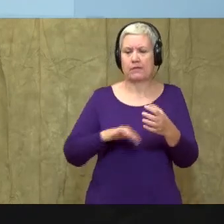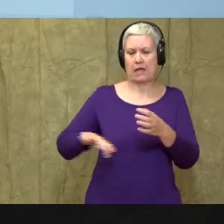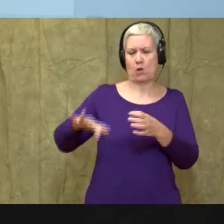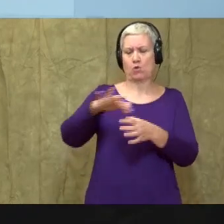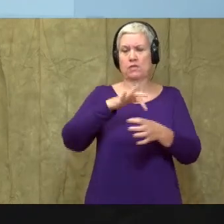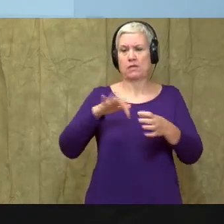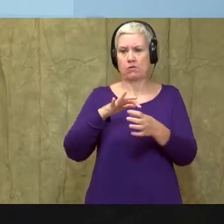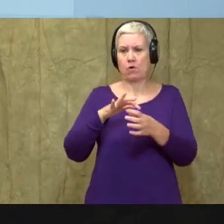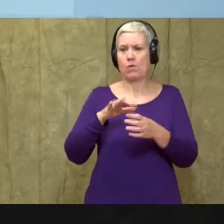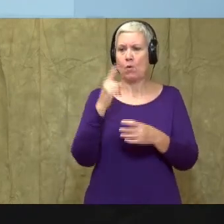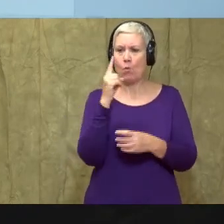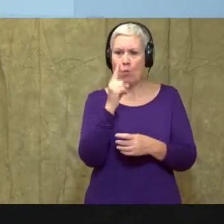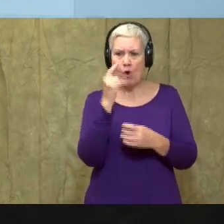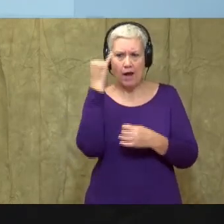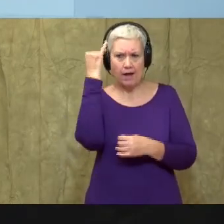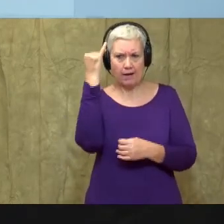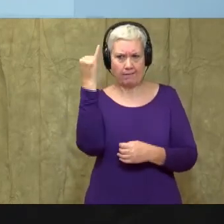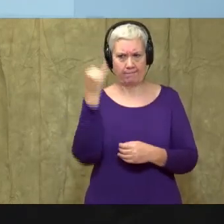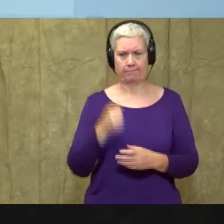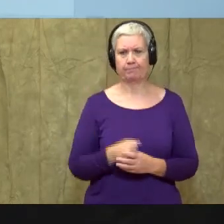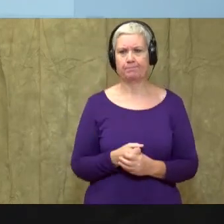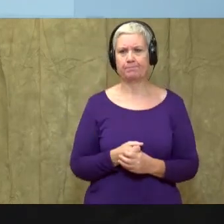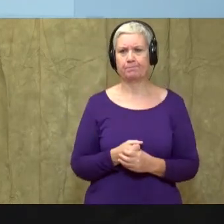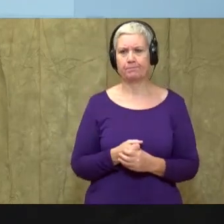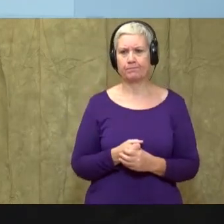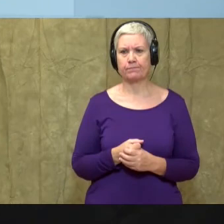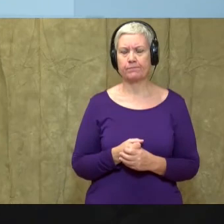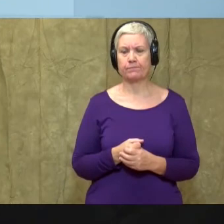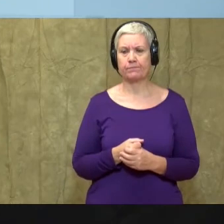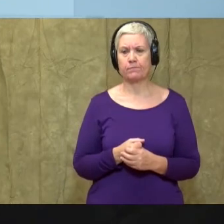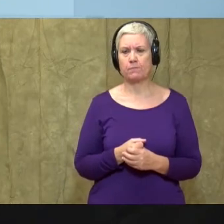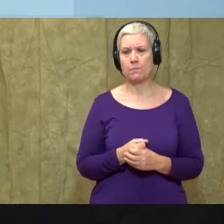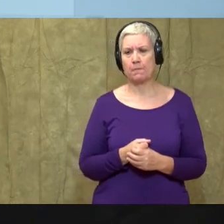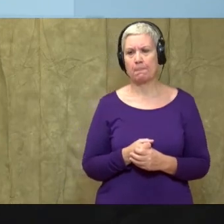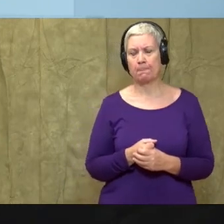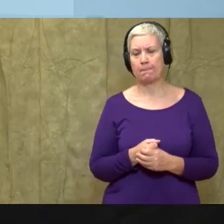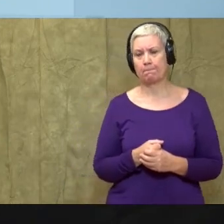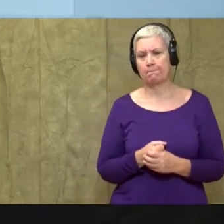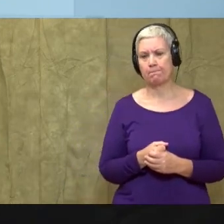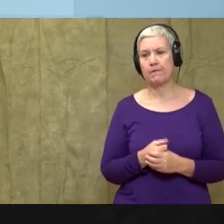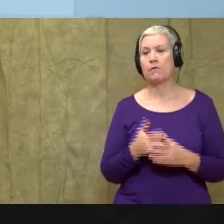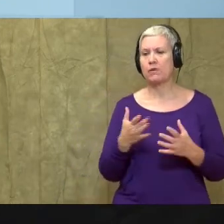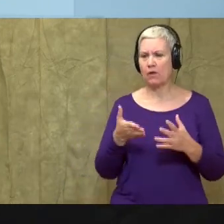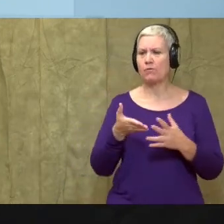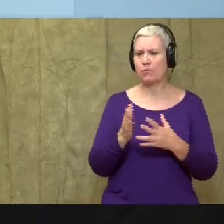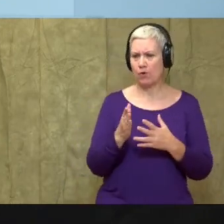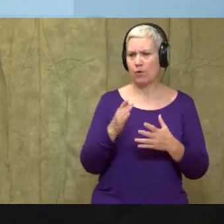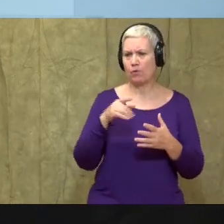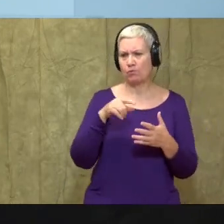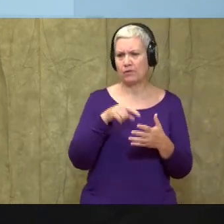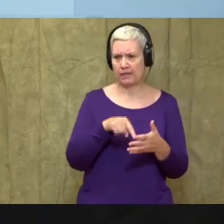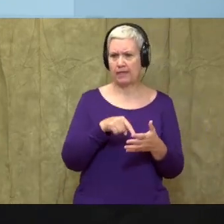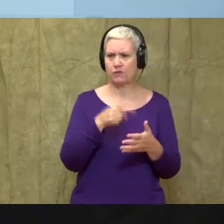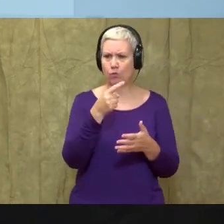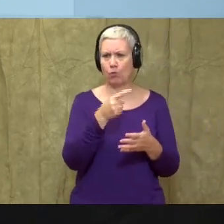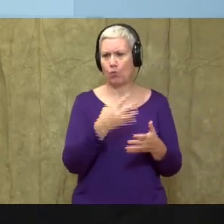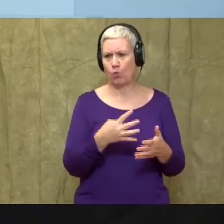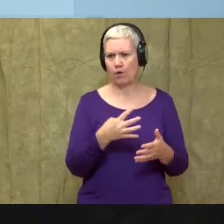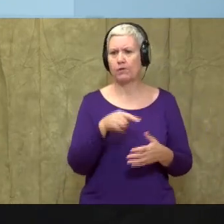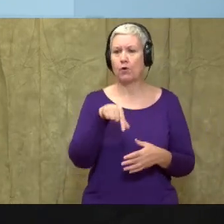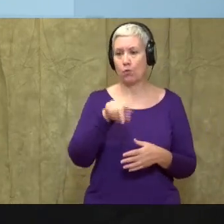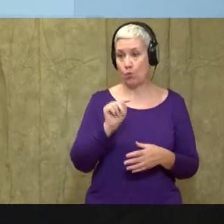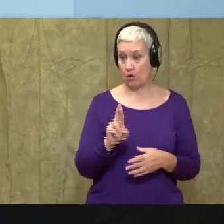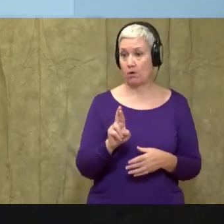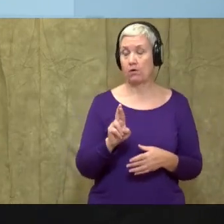one specific idea. Now, as we're going through the rest of this quarter, what we're going to be looking at